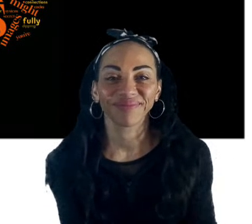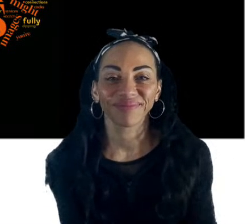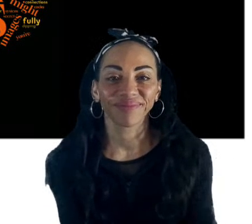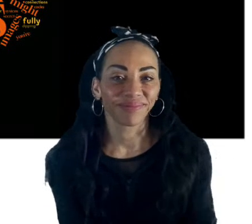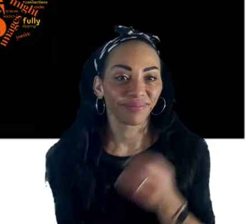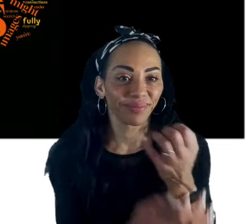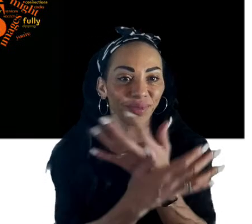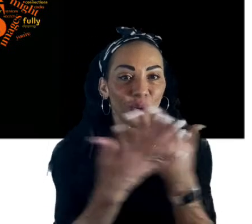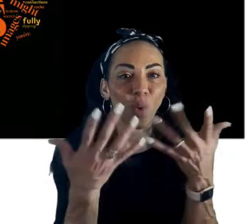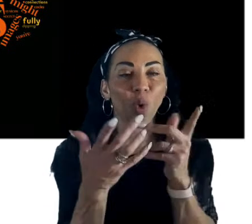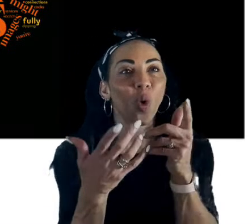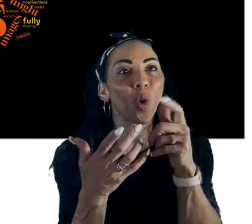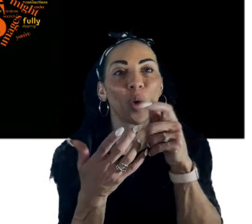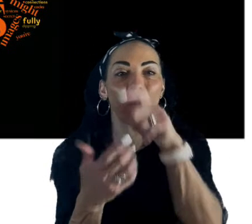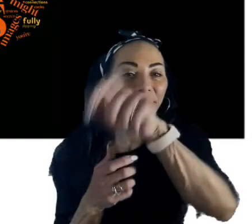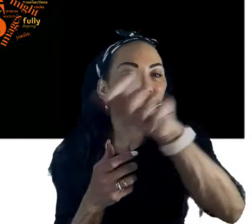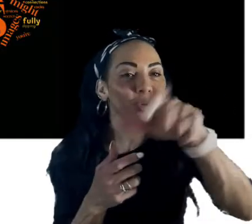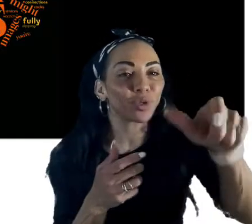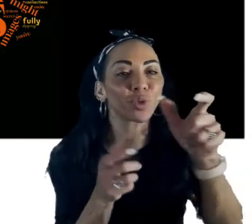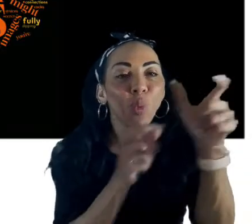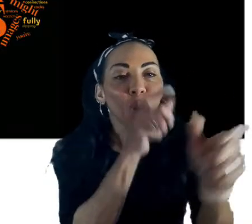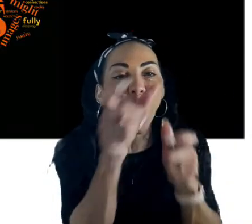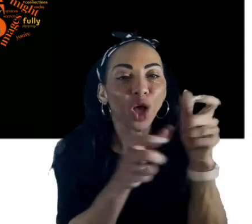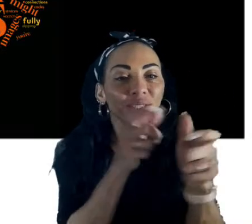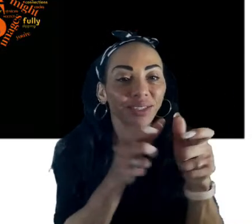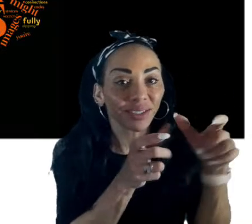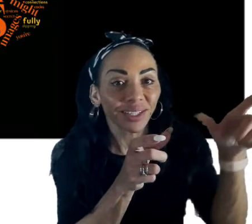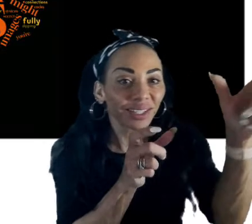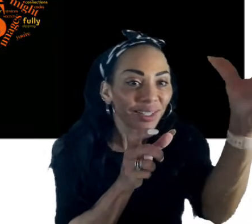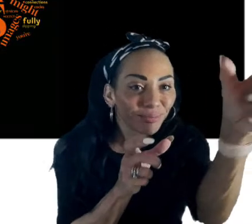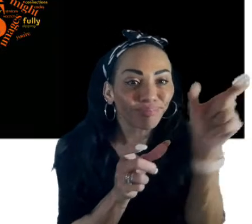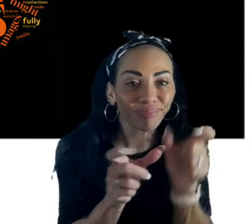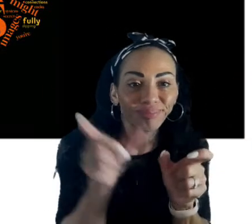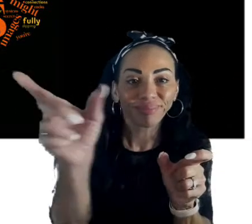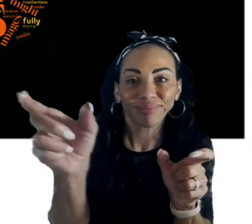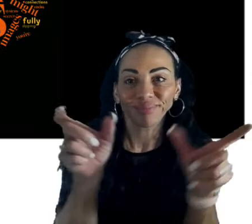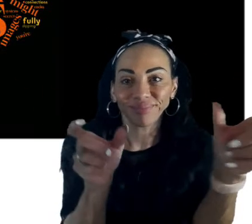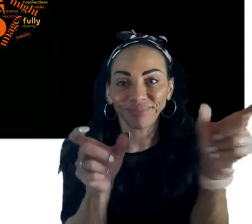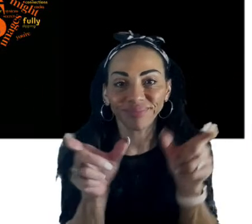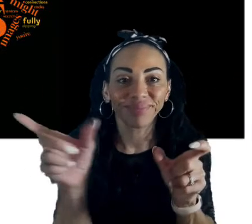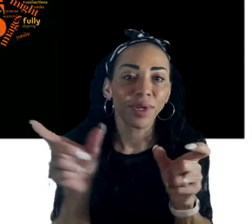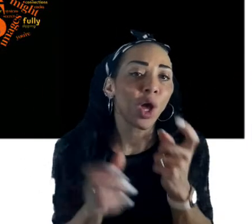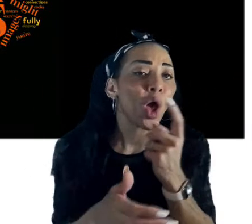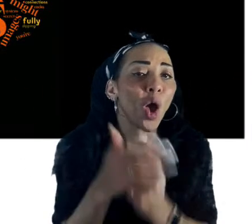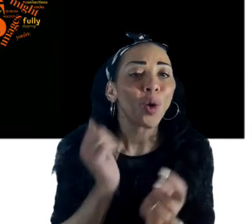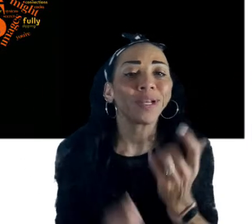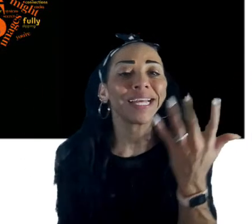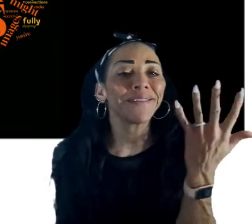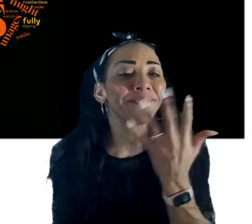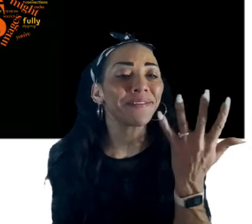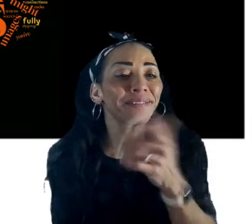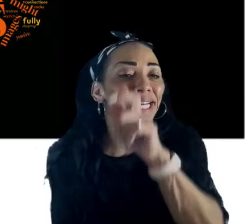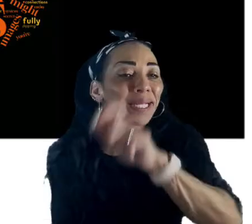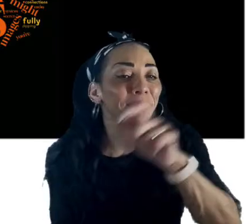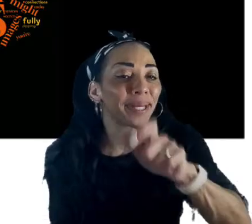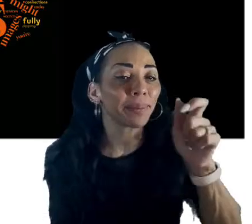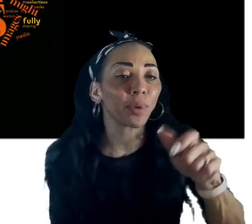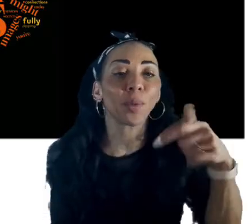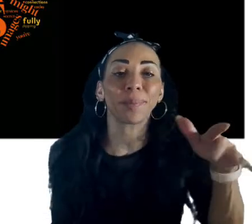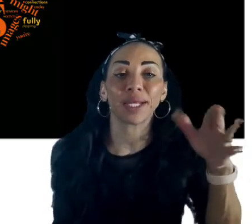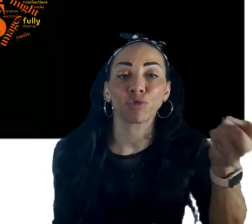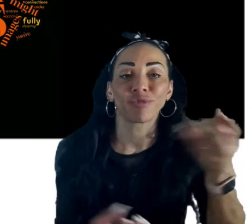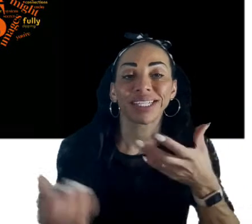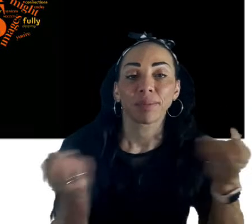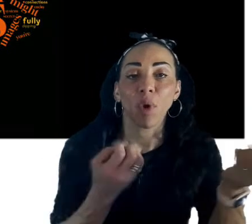have used the most. And there's only been about 15 people that have responded to the questionnaire, so the